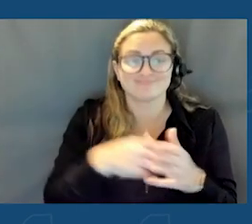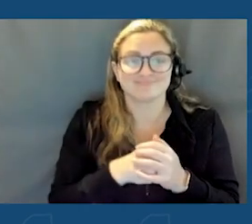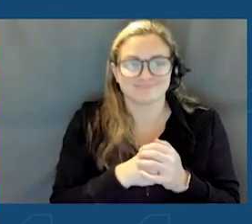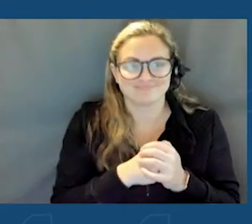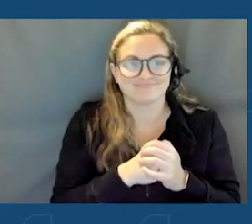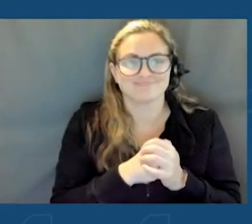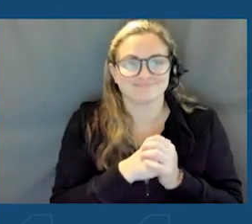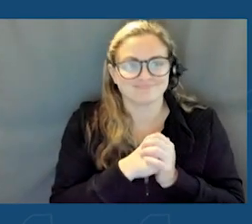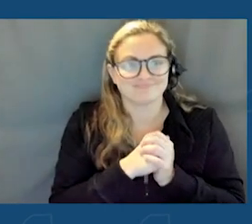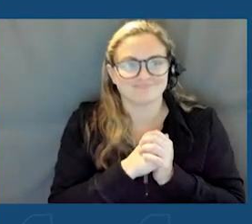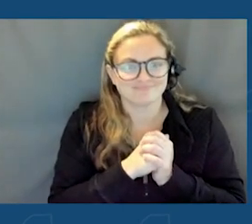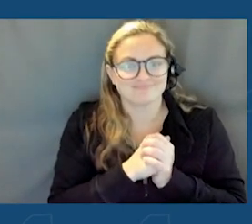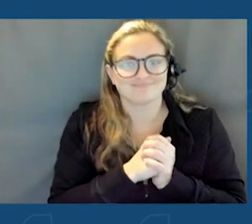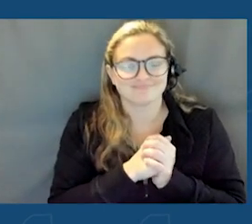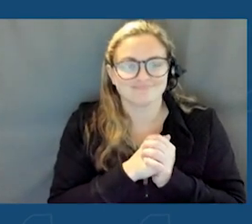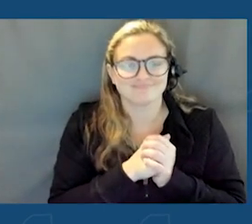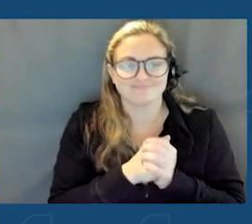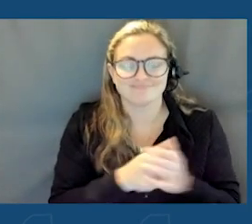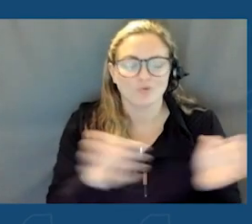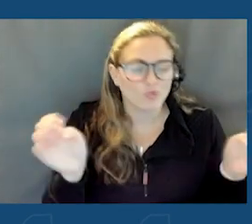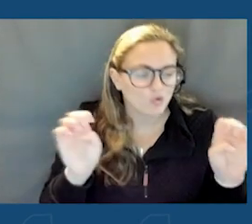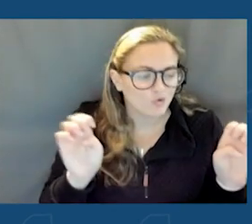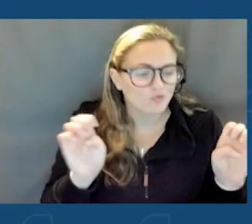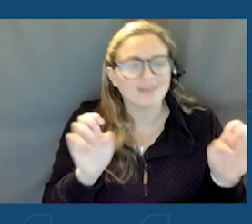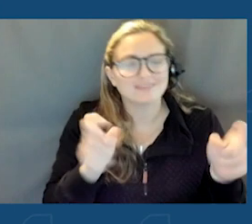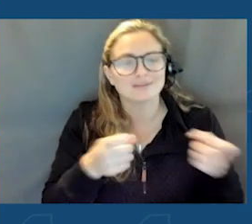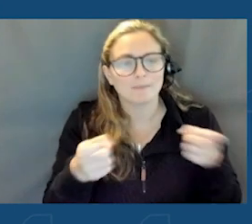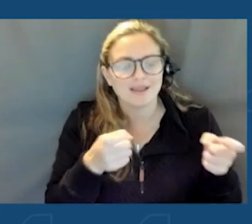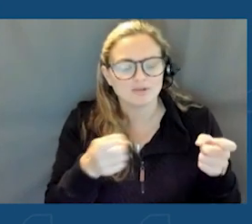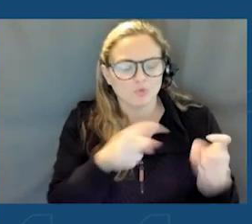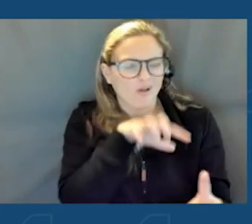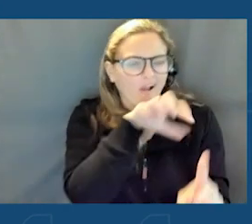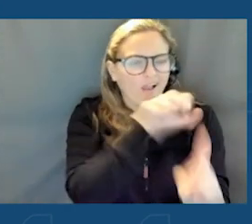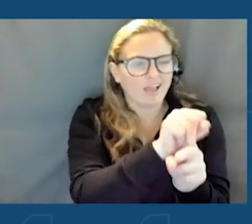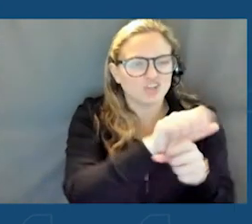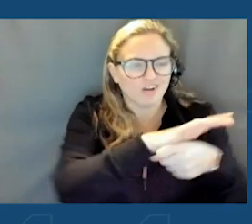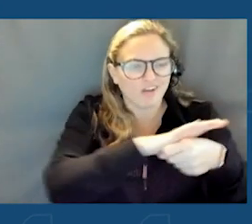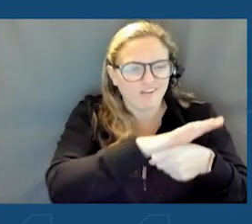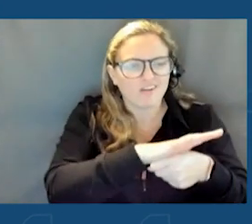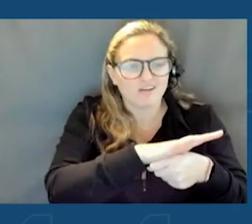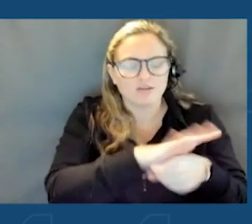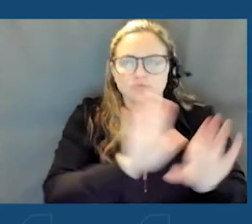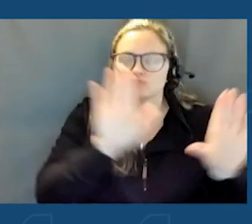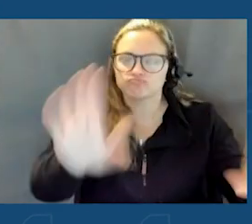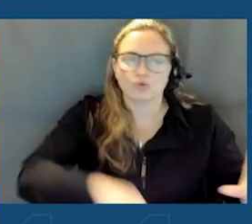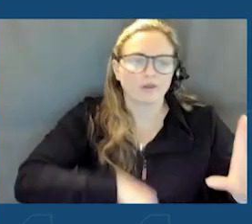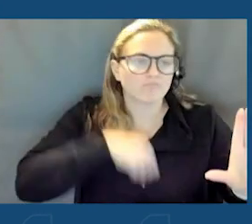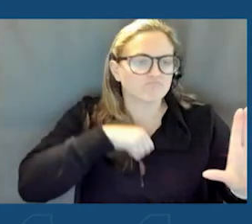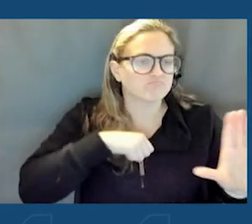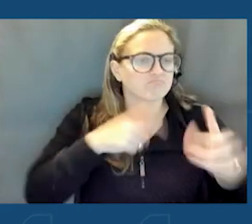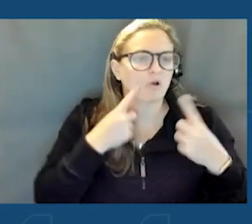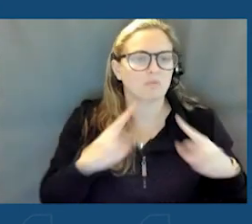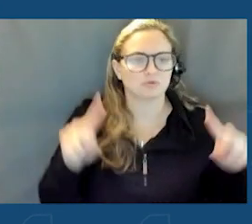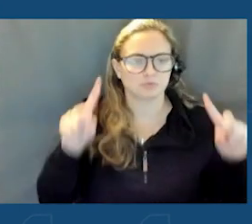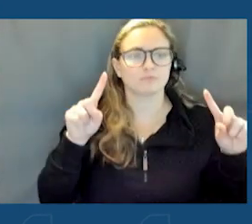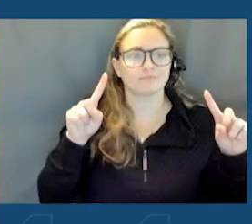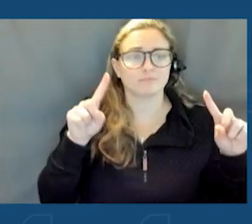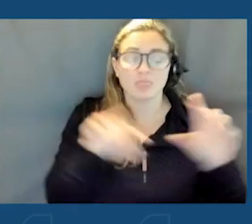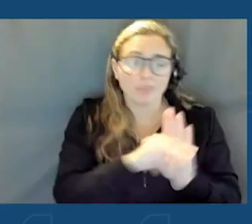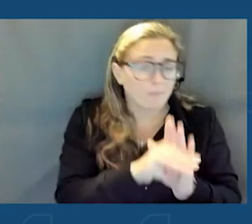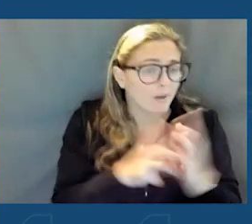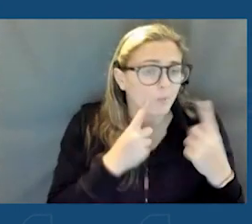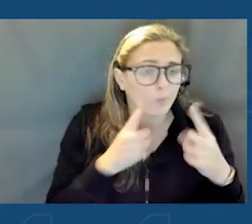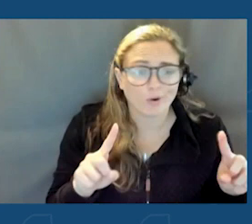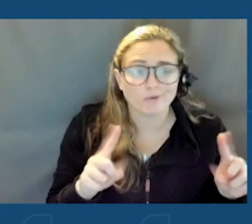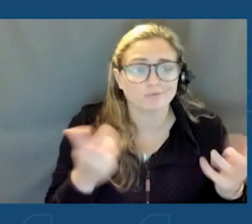which in crisis management we call catchment area. That was a great accomplishment, you know. The model works, Governor, the